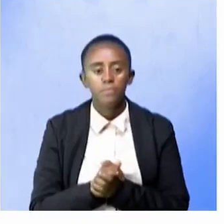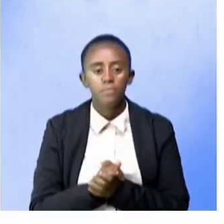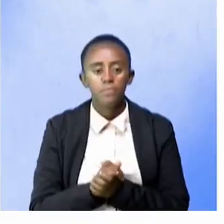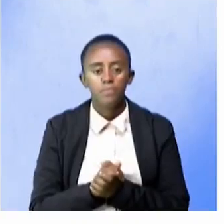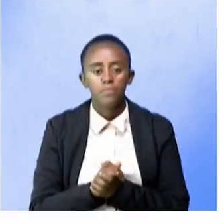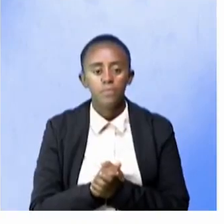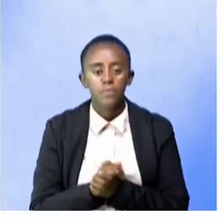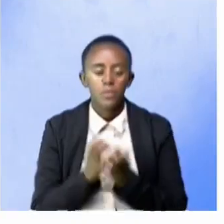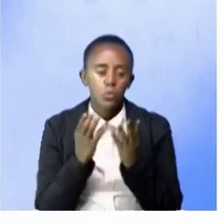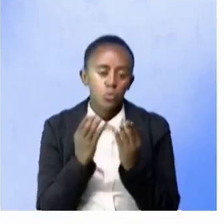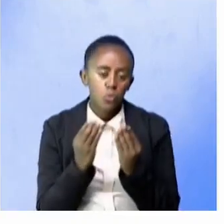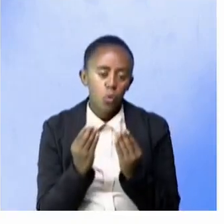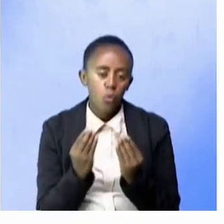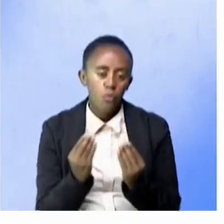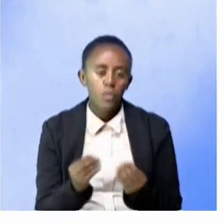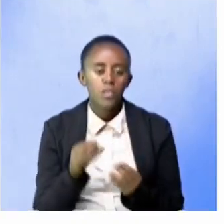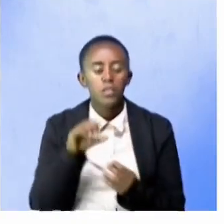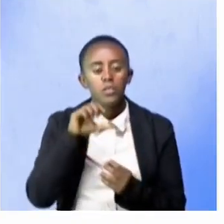softly